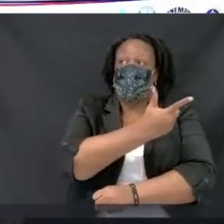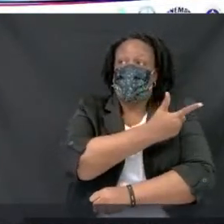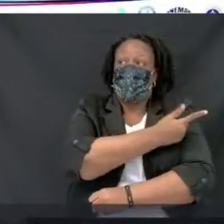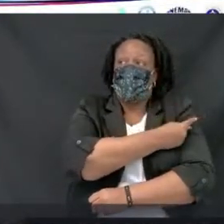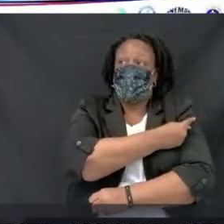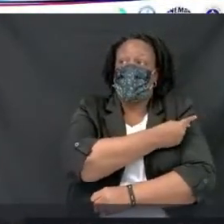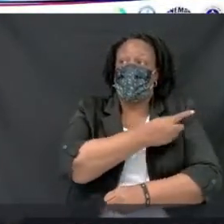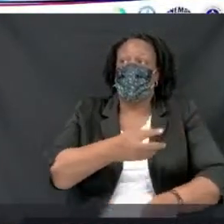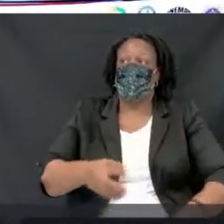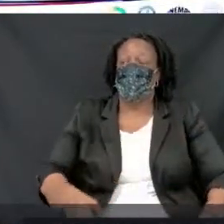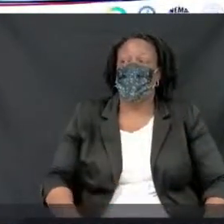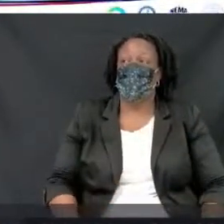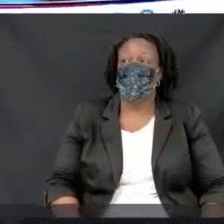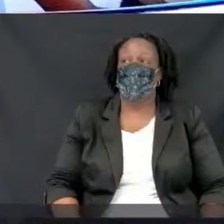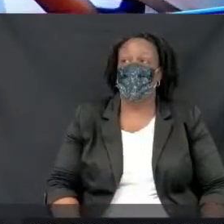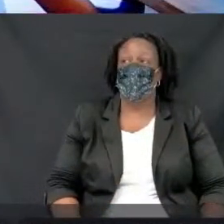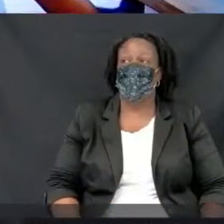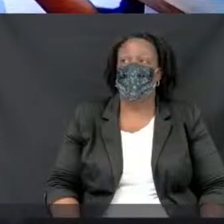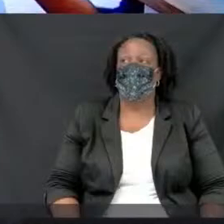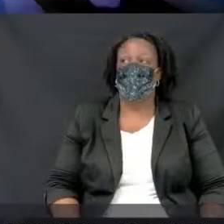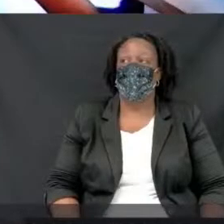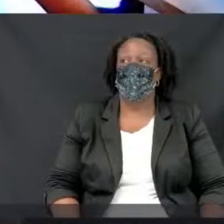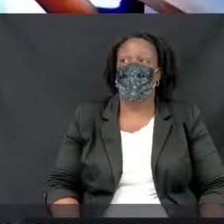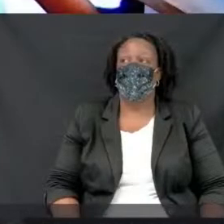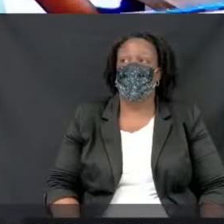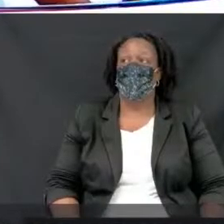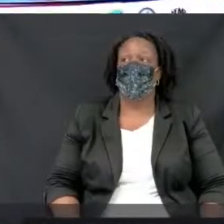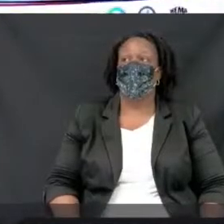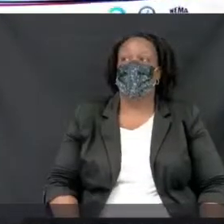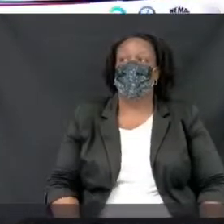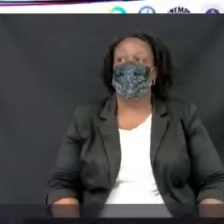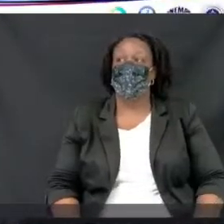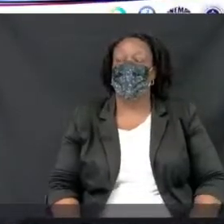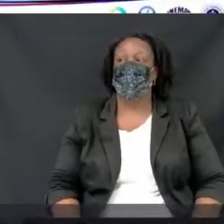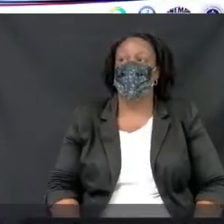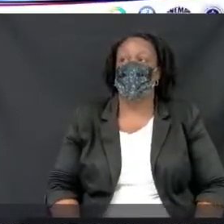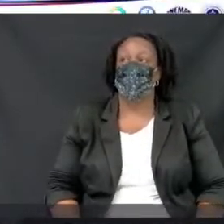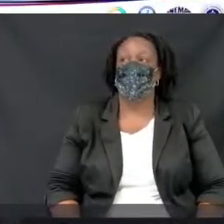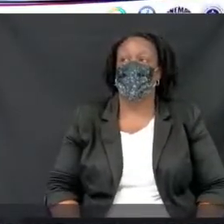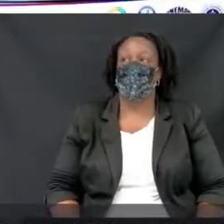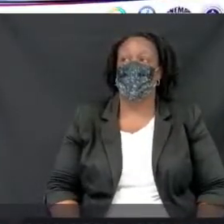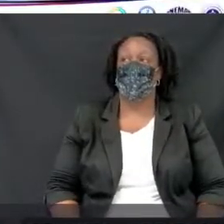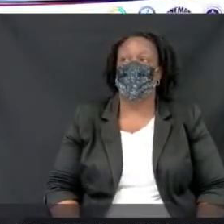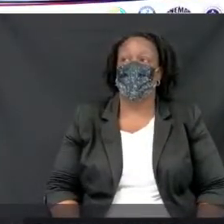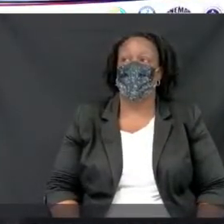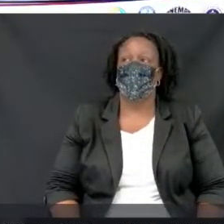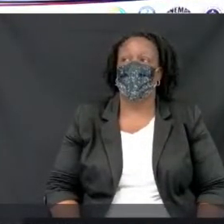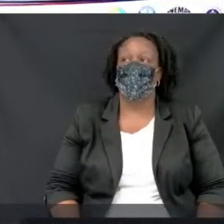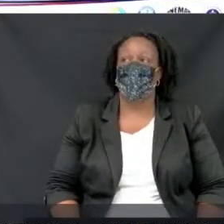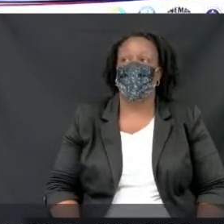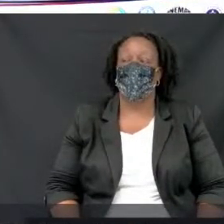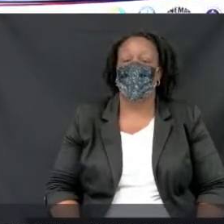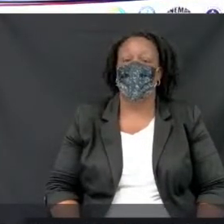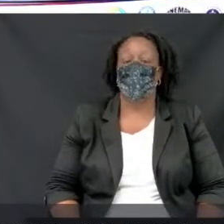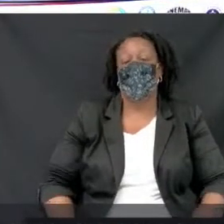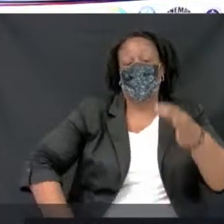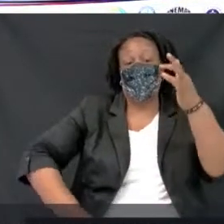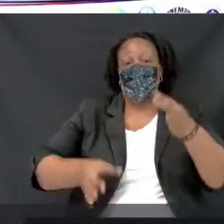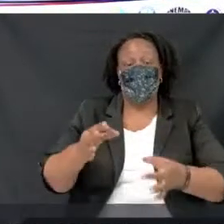vaccinated, you must show a negative result from a PCR